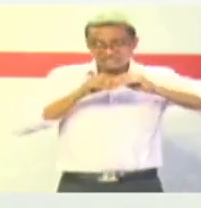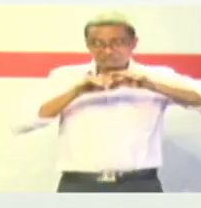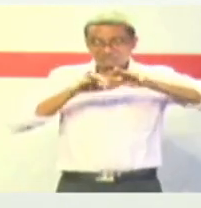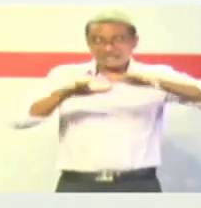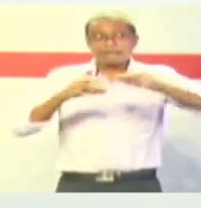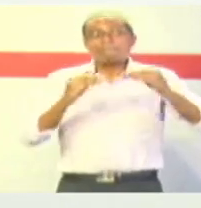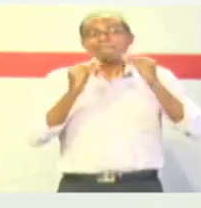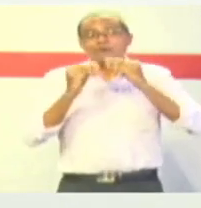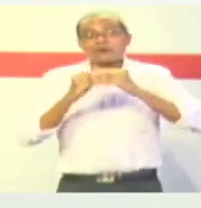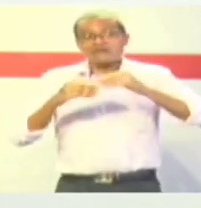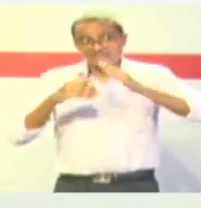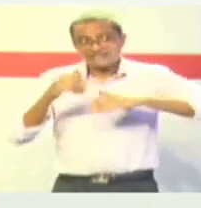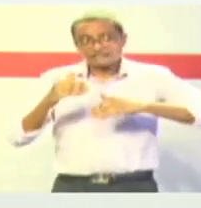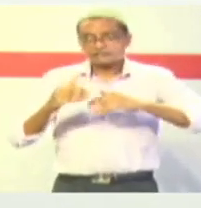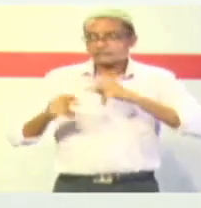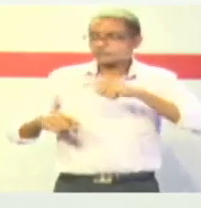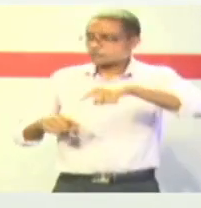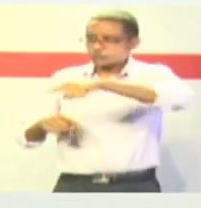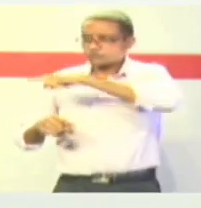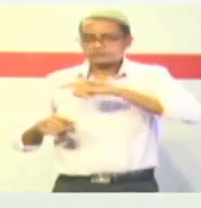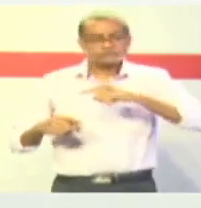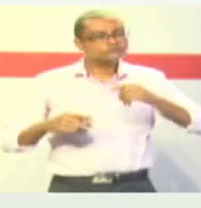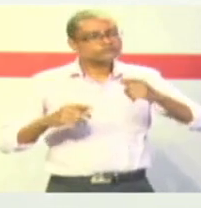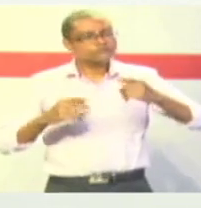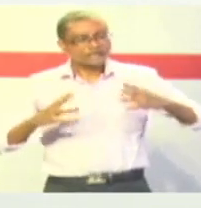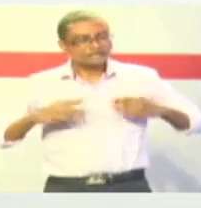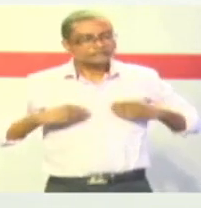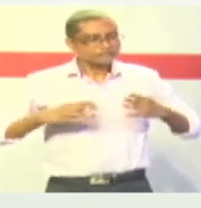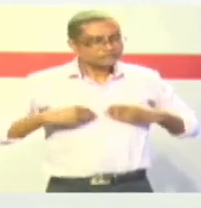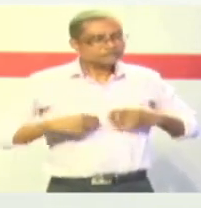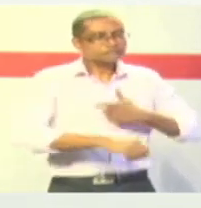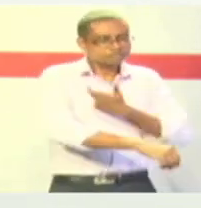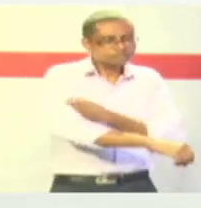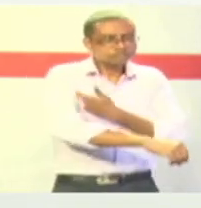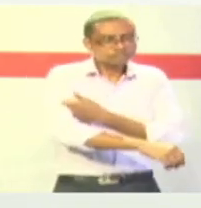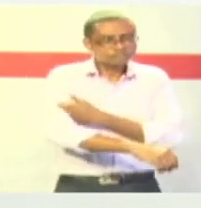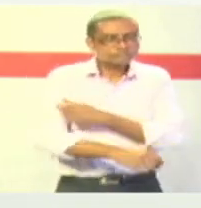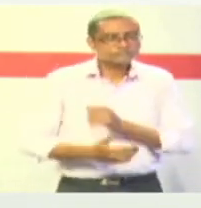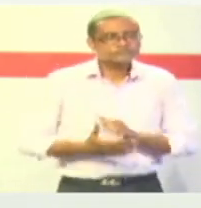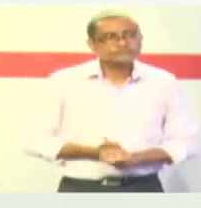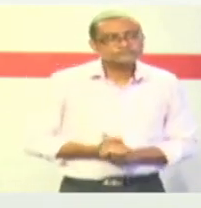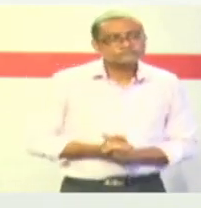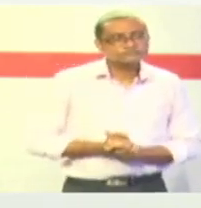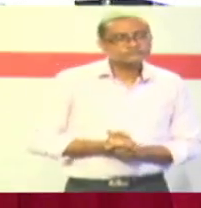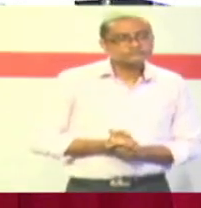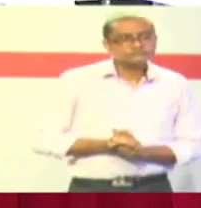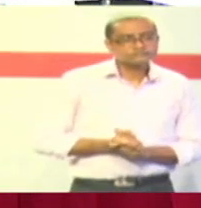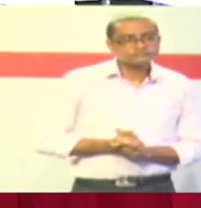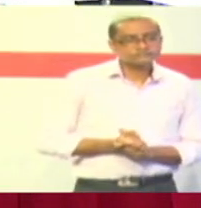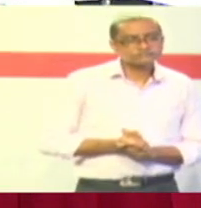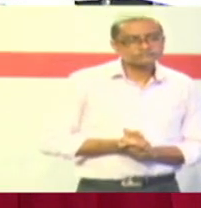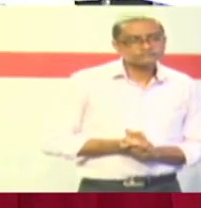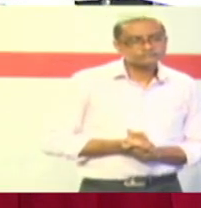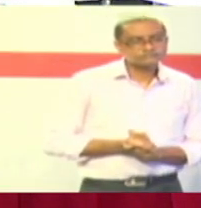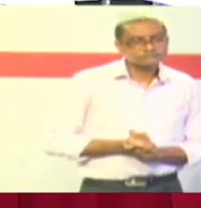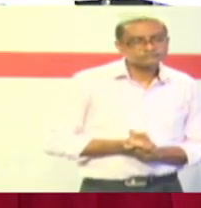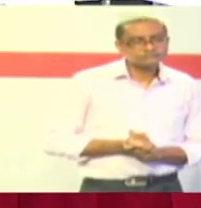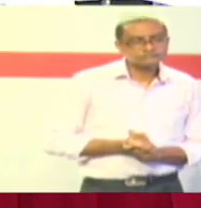as the Honorable Prime Minister will make adjustments in the future, as he always does. Thank you,